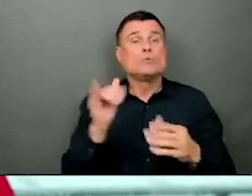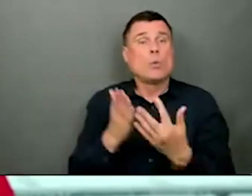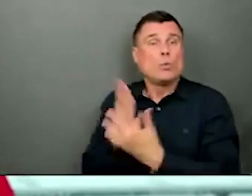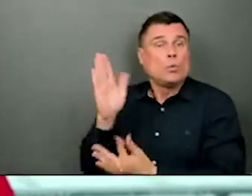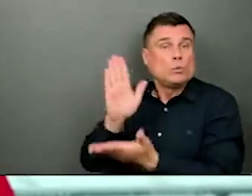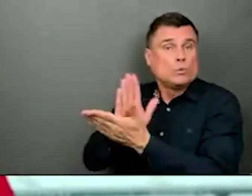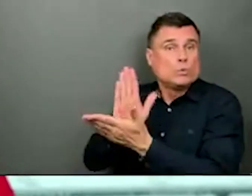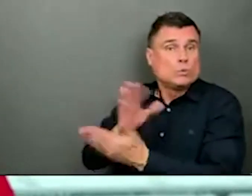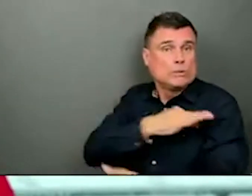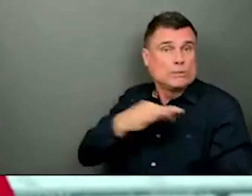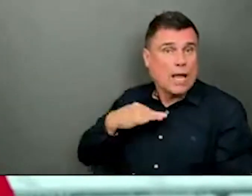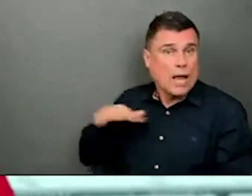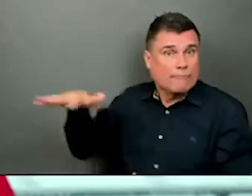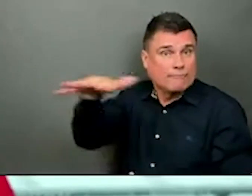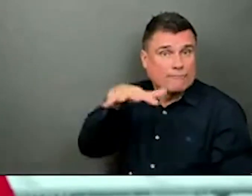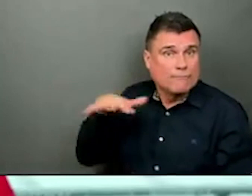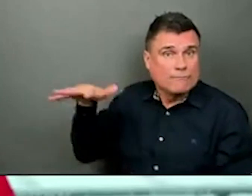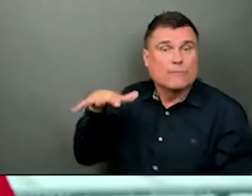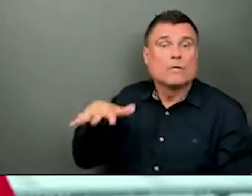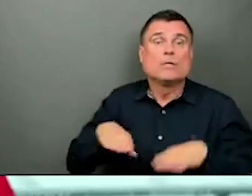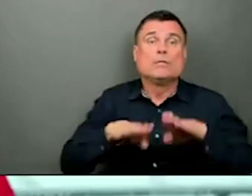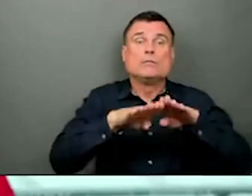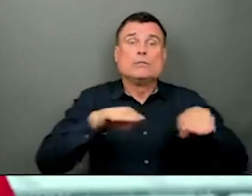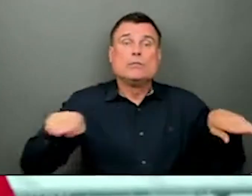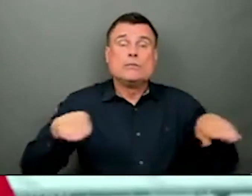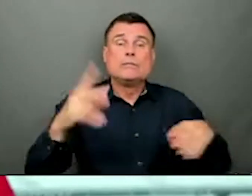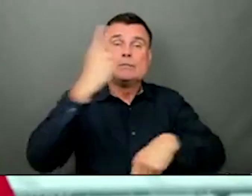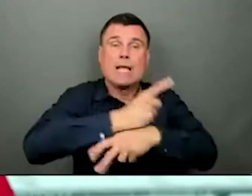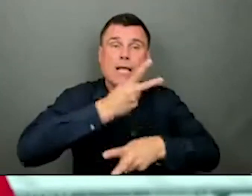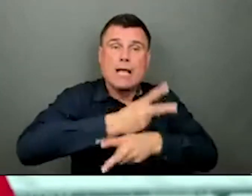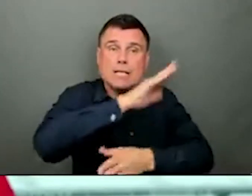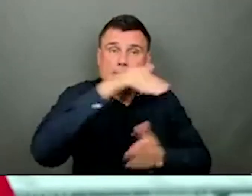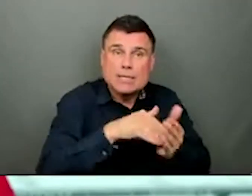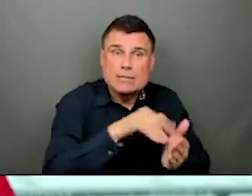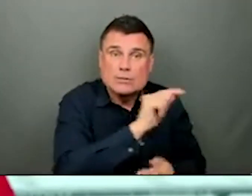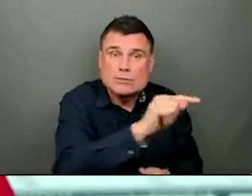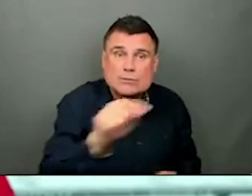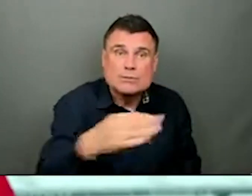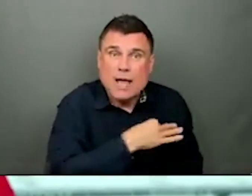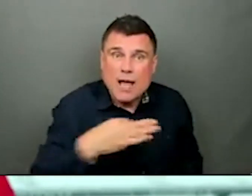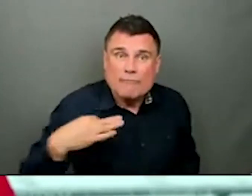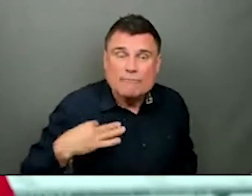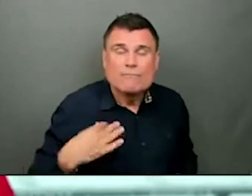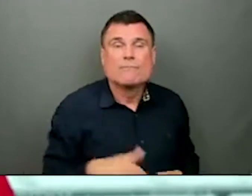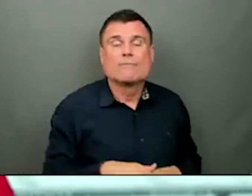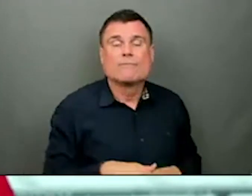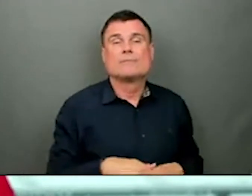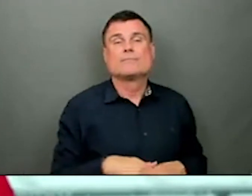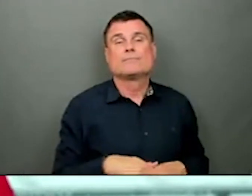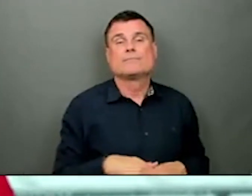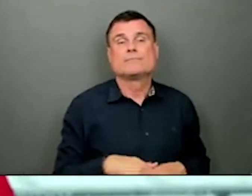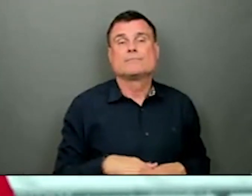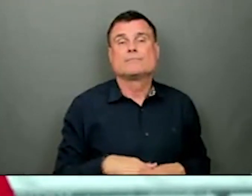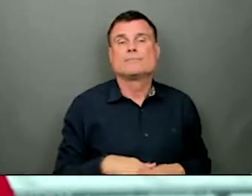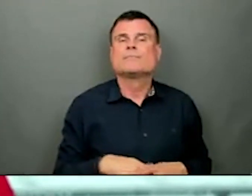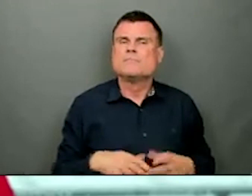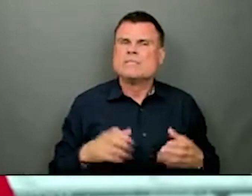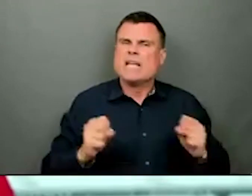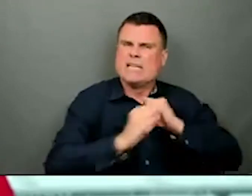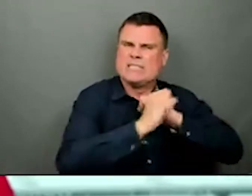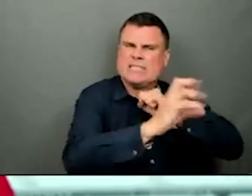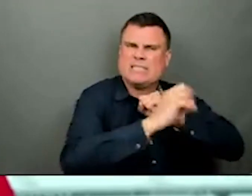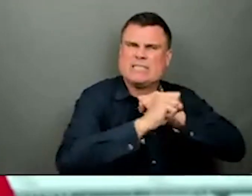percentage that we've devoted to the first responder and worker groups will be increasing as well, and we're going to be able to move that group